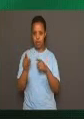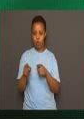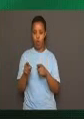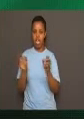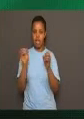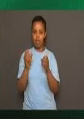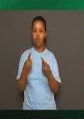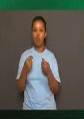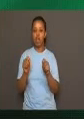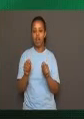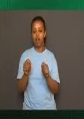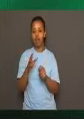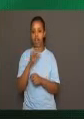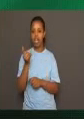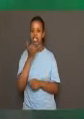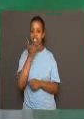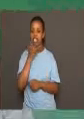error or testing.